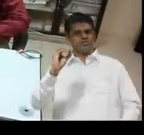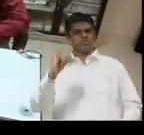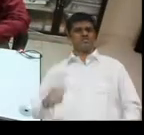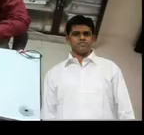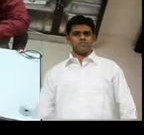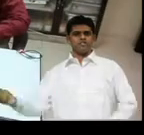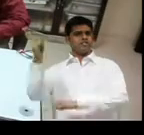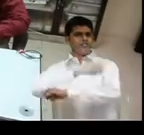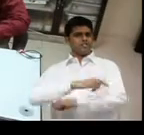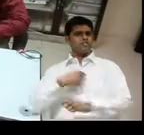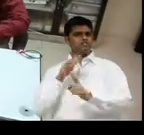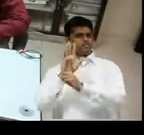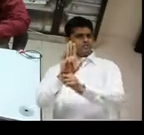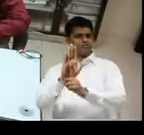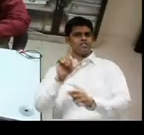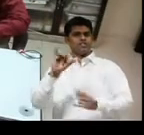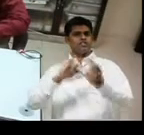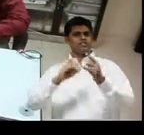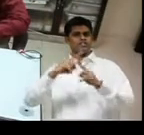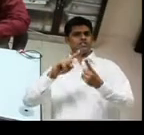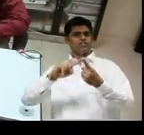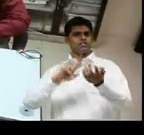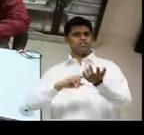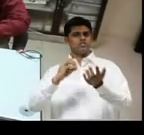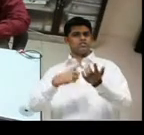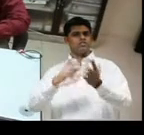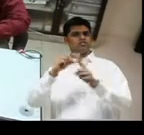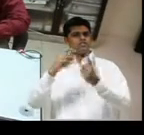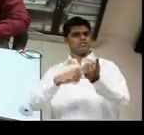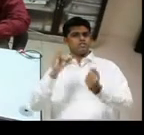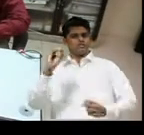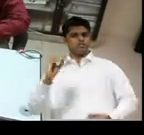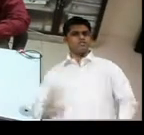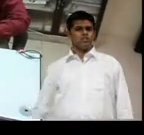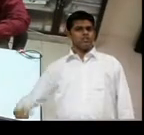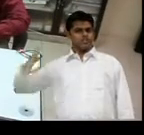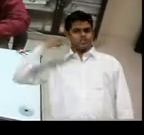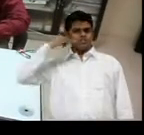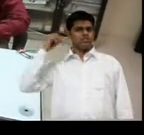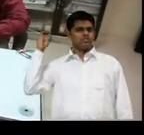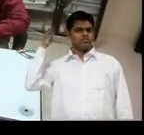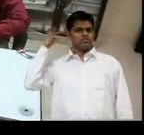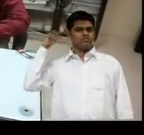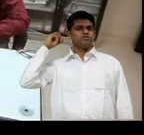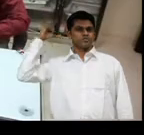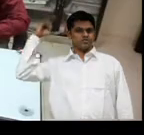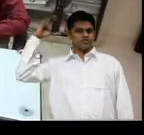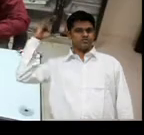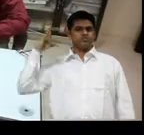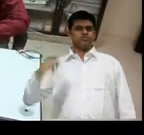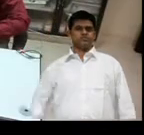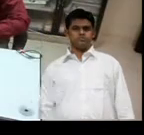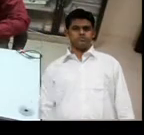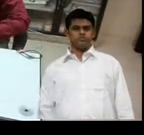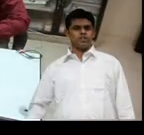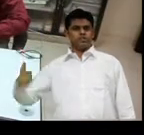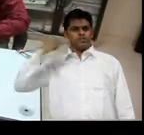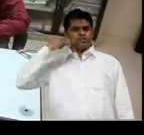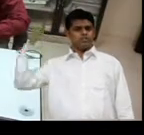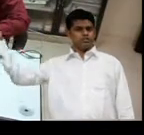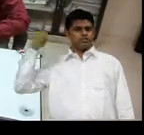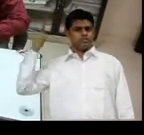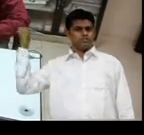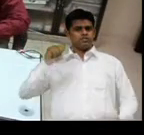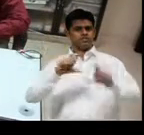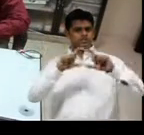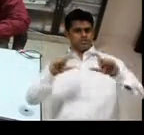Pro. And today I'm showing you how you can use the Listener Pro to amplify sounds from your telephone such that you can listen to